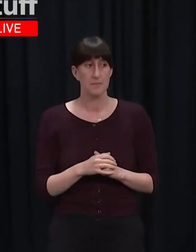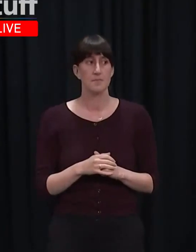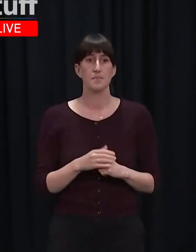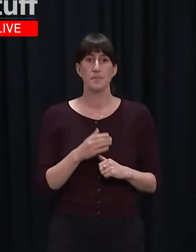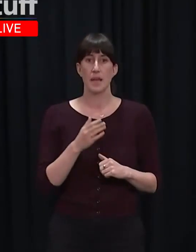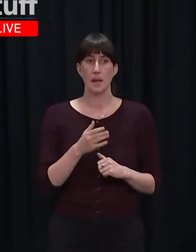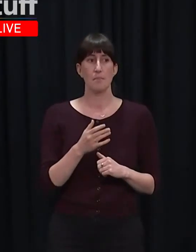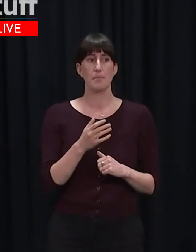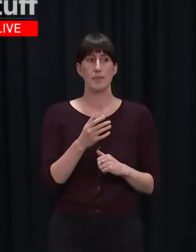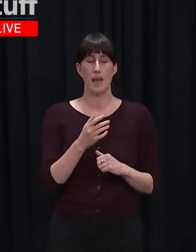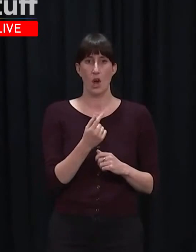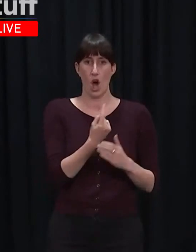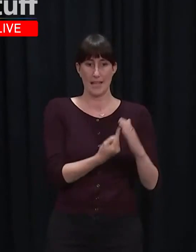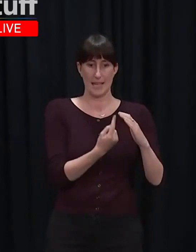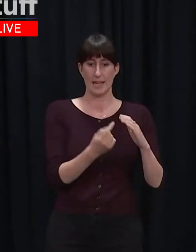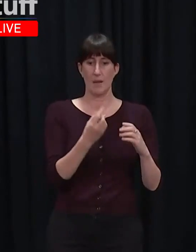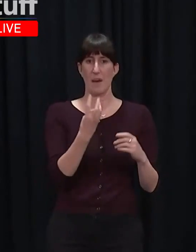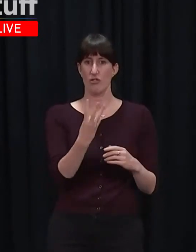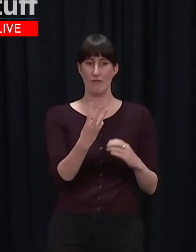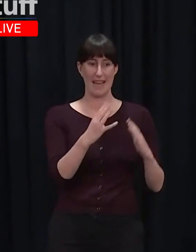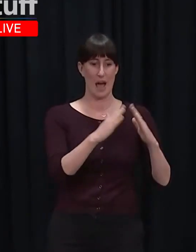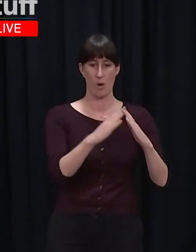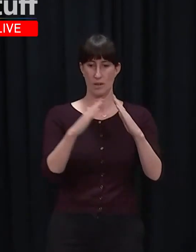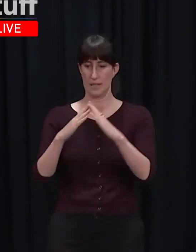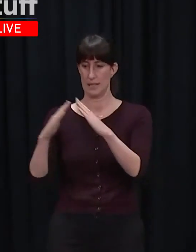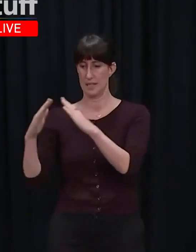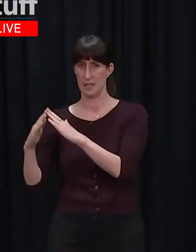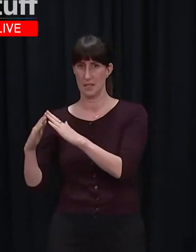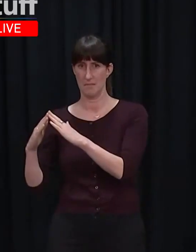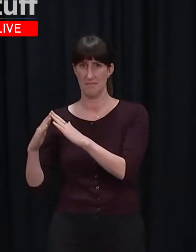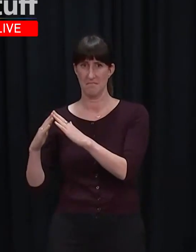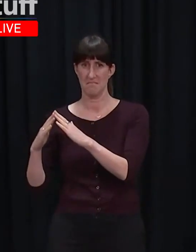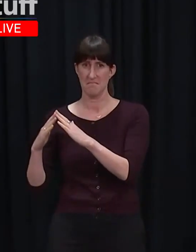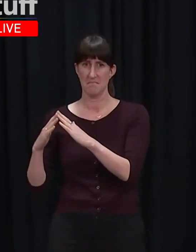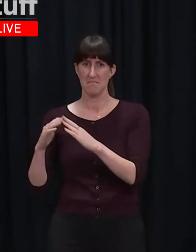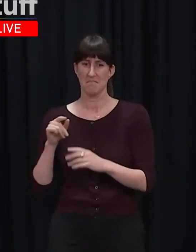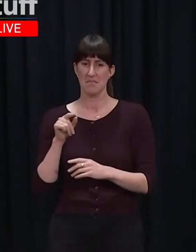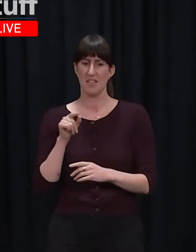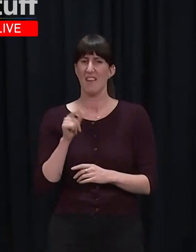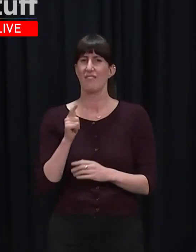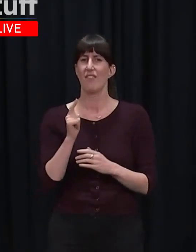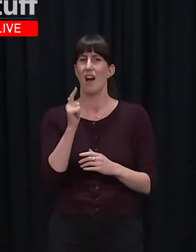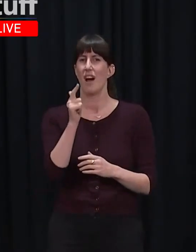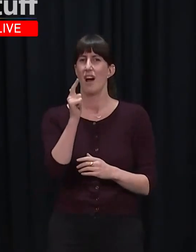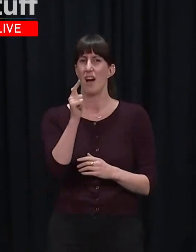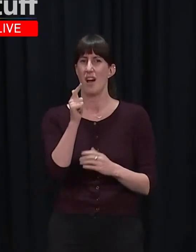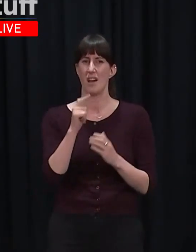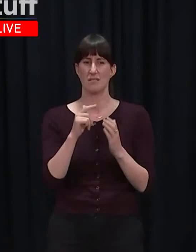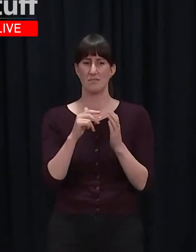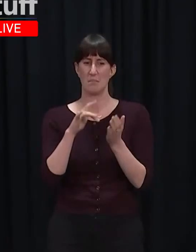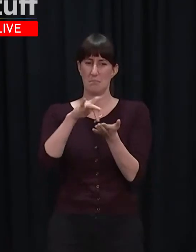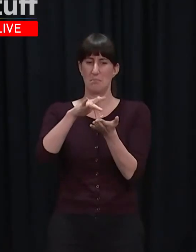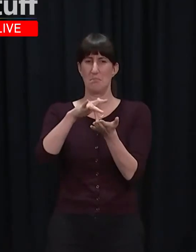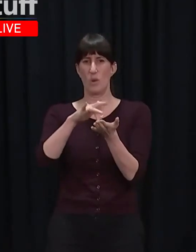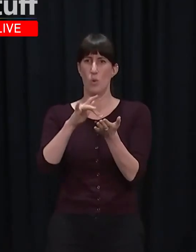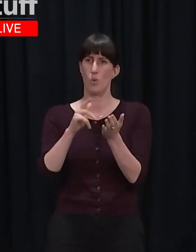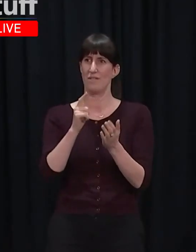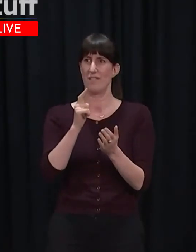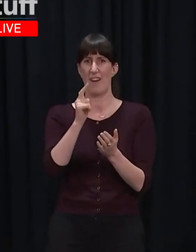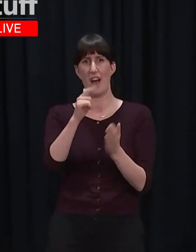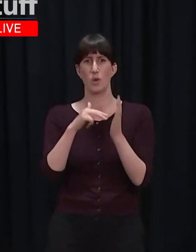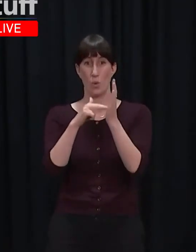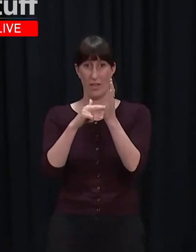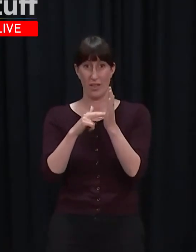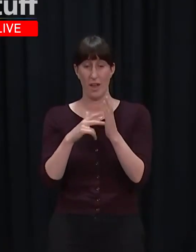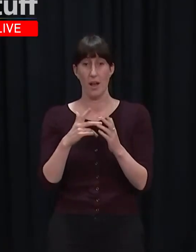3 households. They're all related, and they're in a relatively confined area in the mid-far north. The public health unit